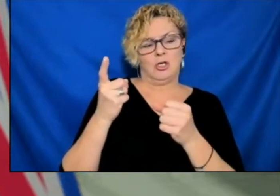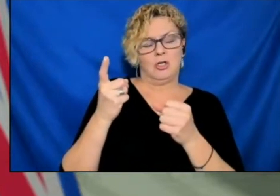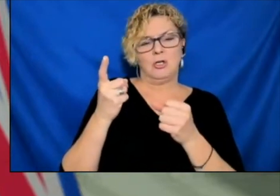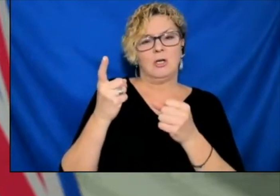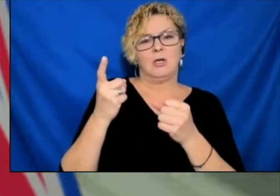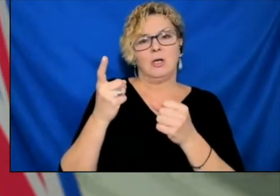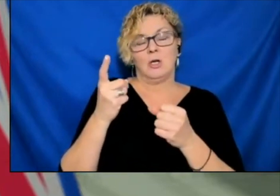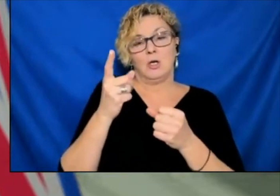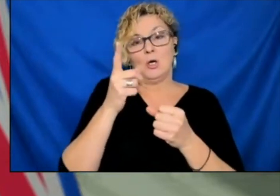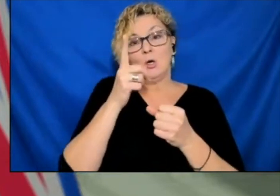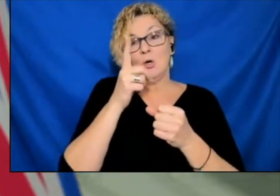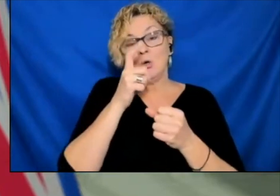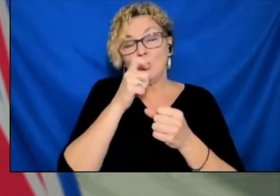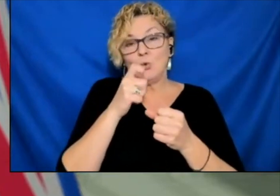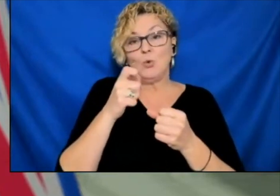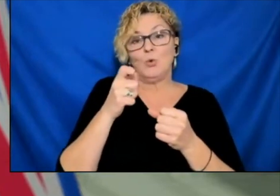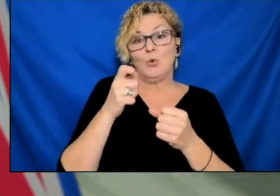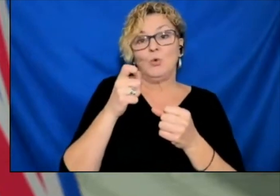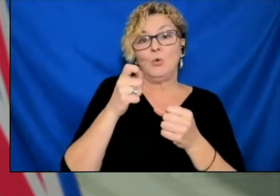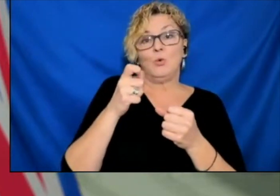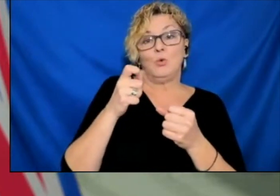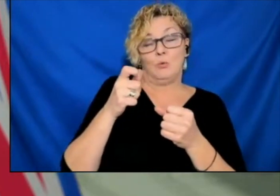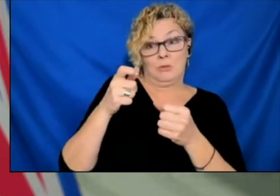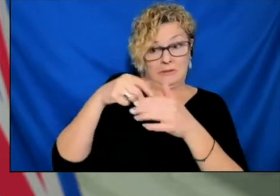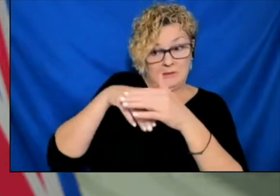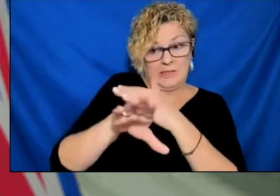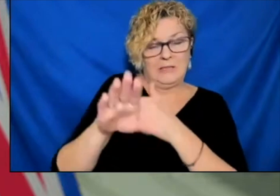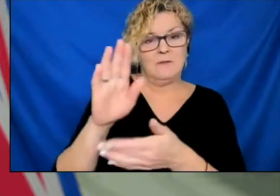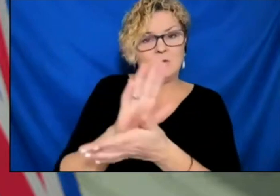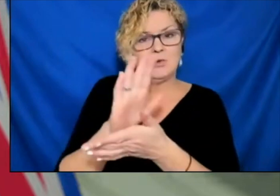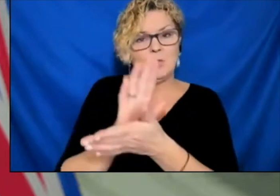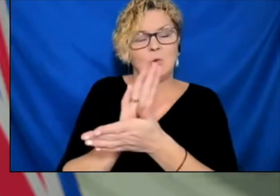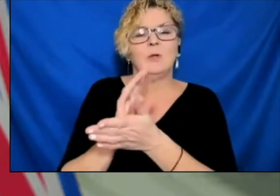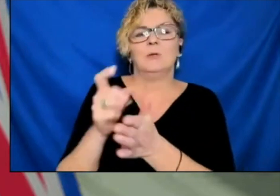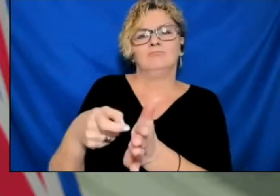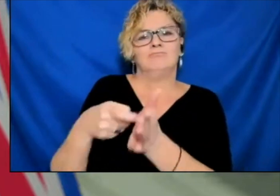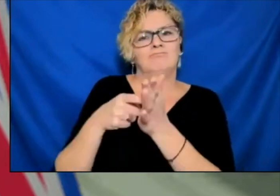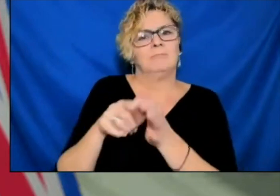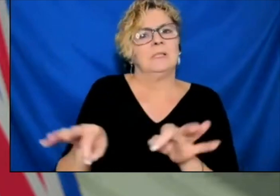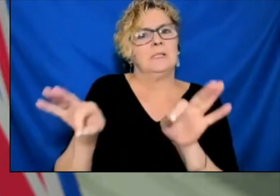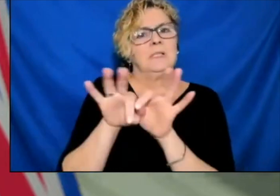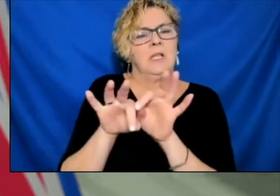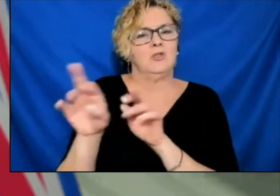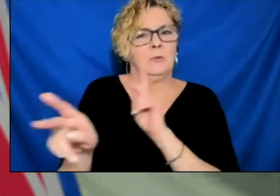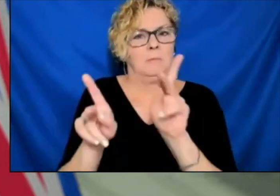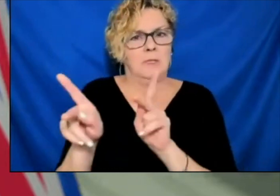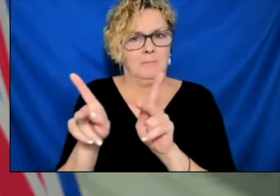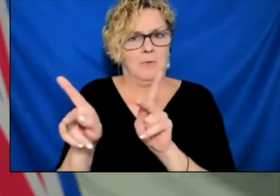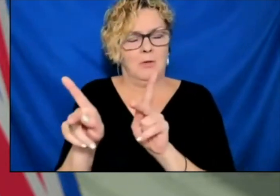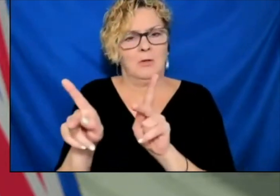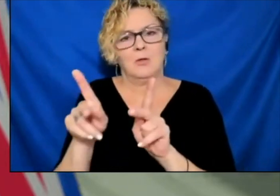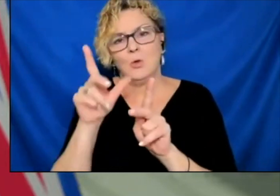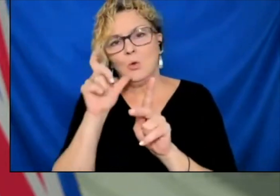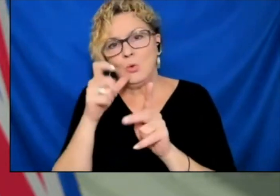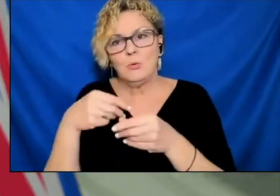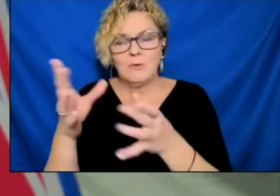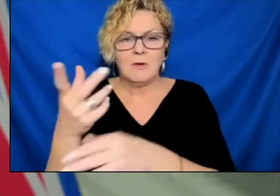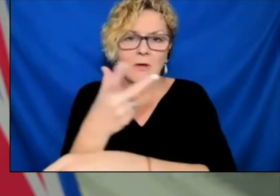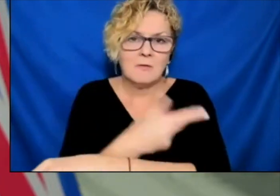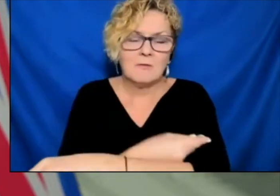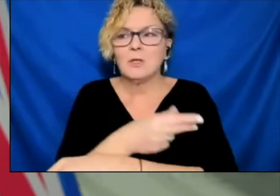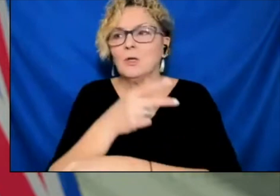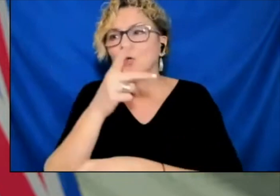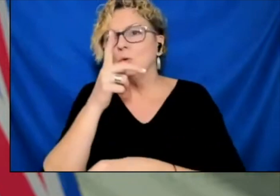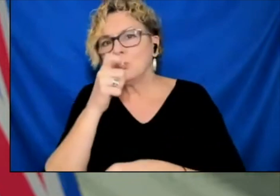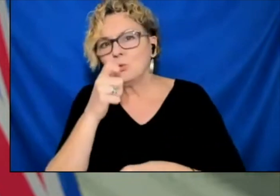immunizers, or meal program volunteers, and pausing extracurricular sports tournaments.